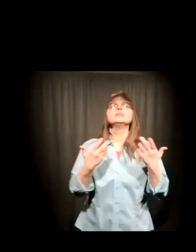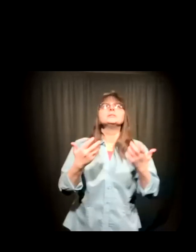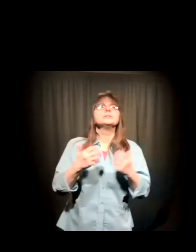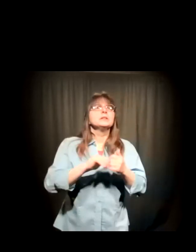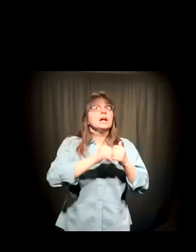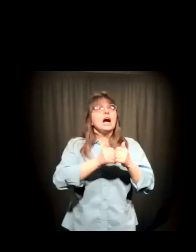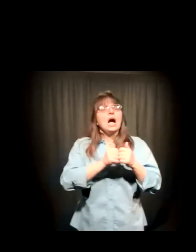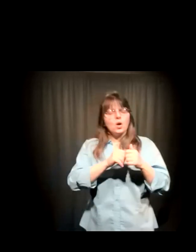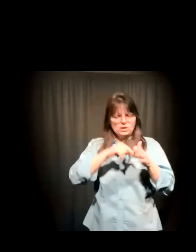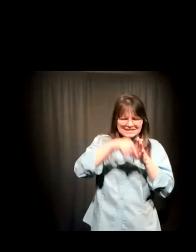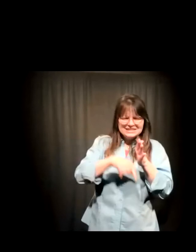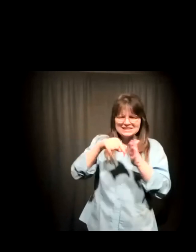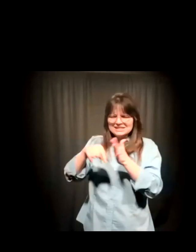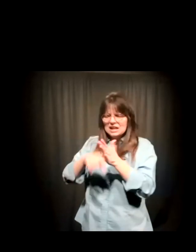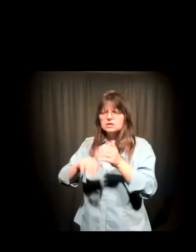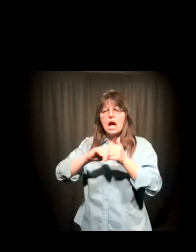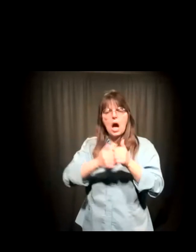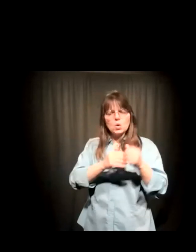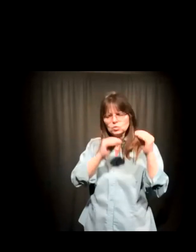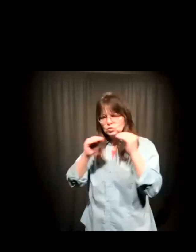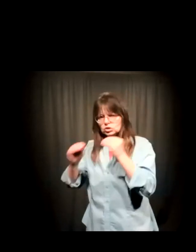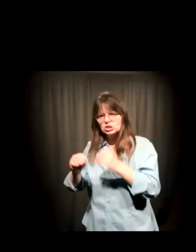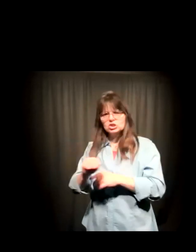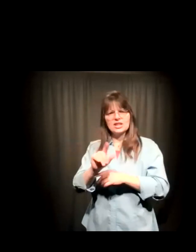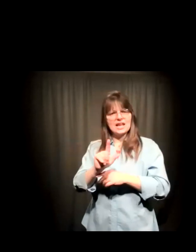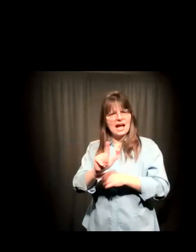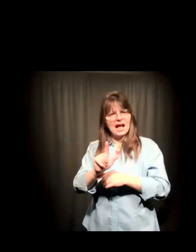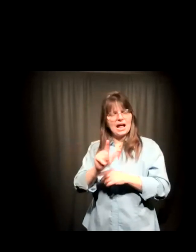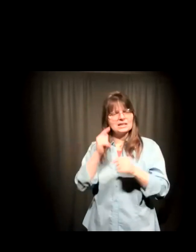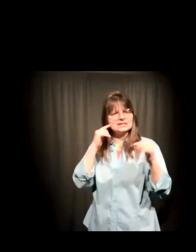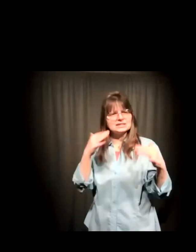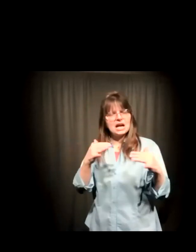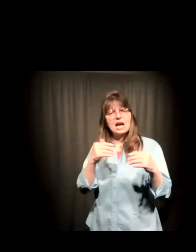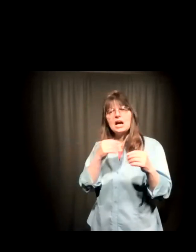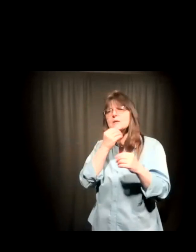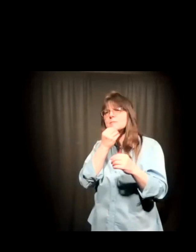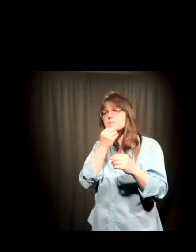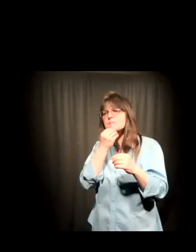of the details so that he could teach. He'd worked with the